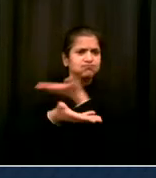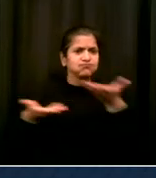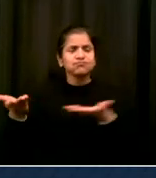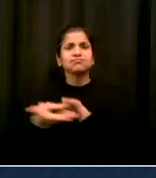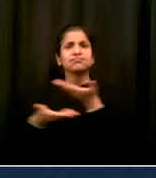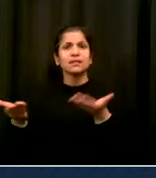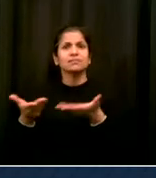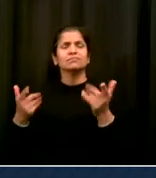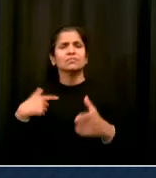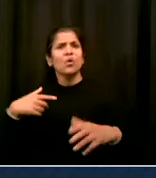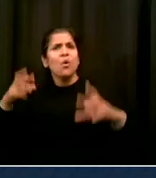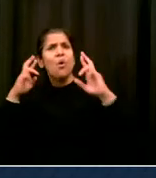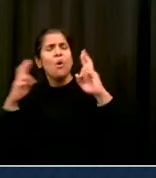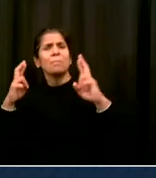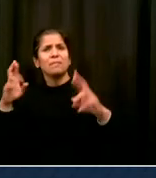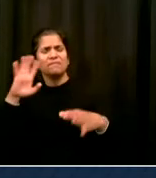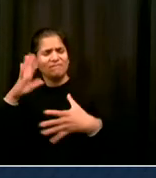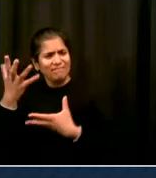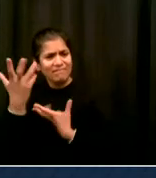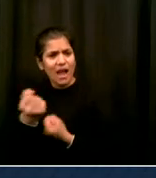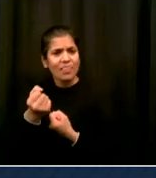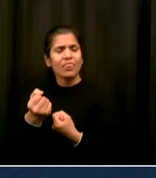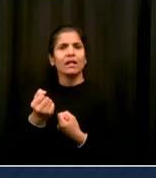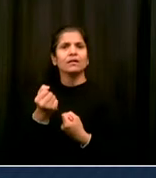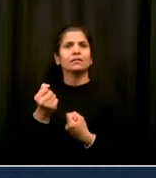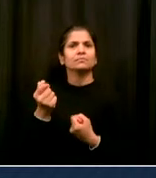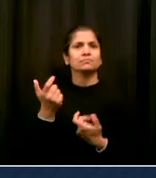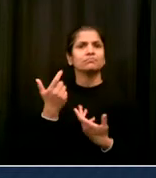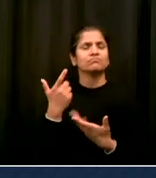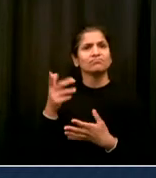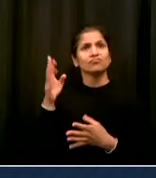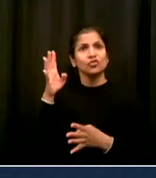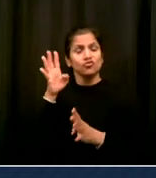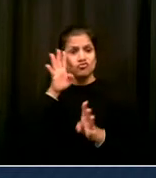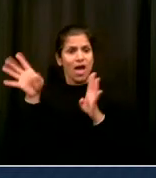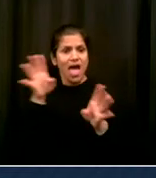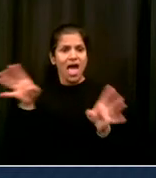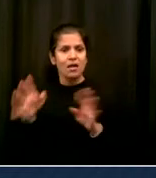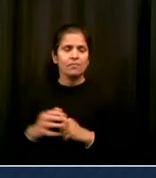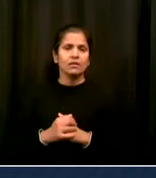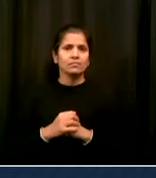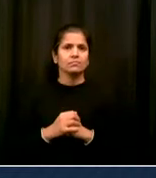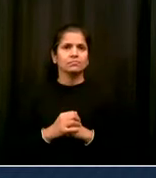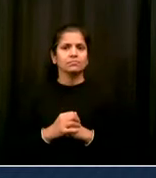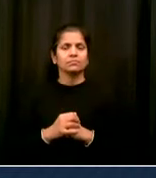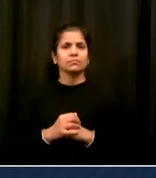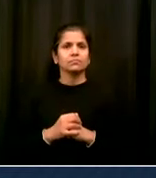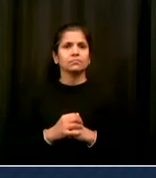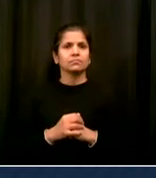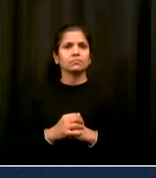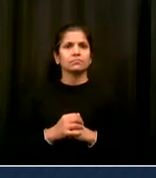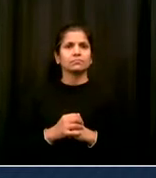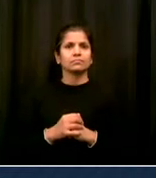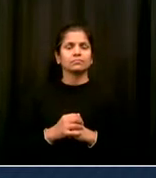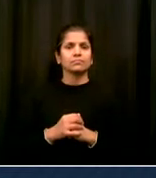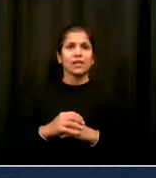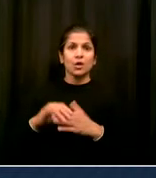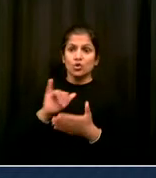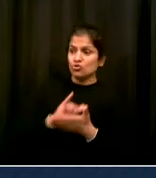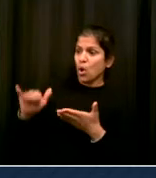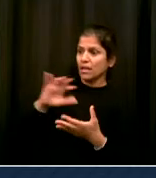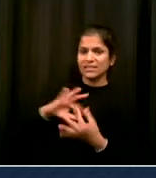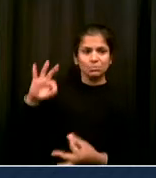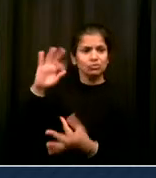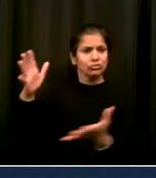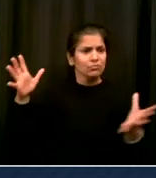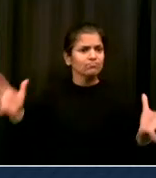year for creativity if ever there was one. So a lot to be proud of when it comes to the creativity of our people, and we're